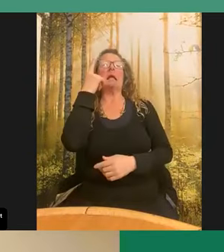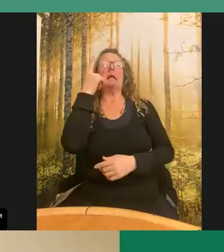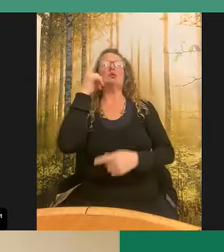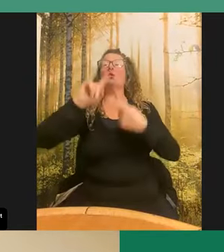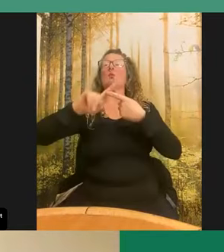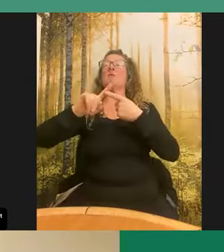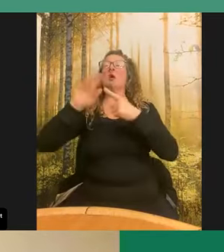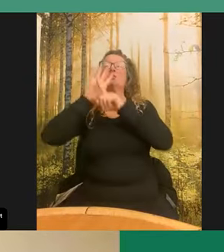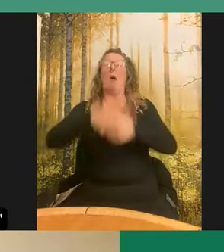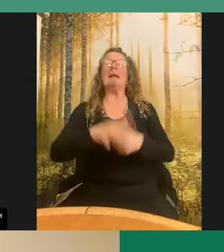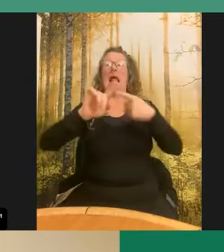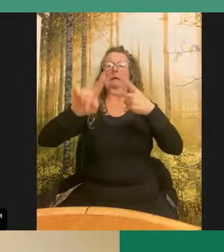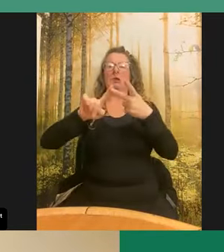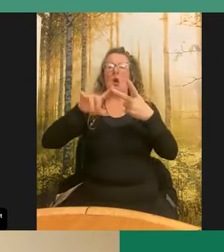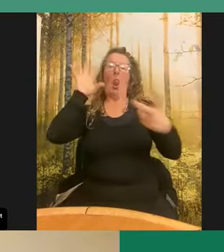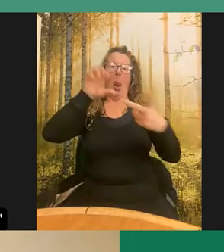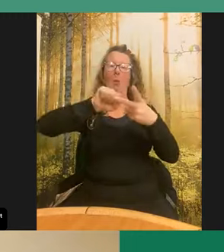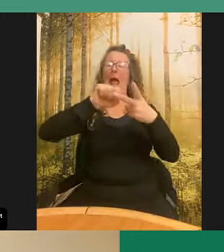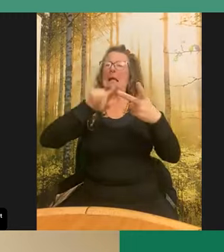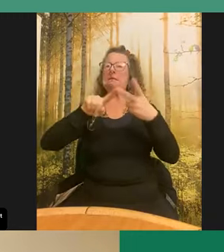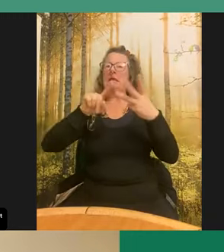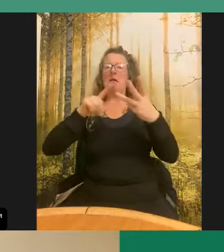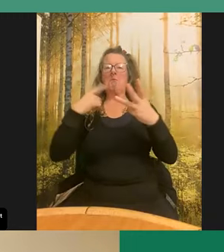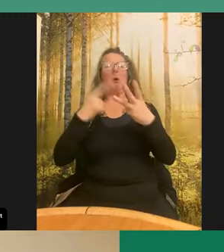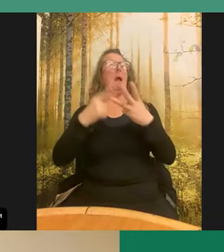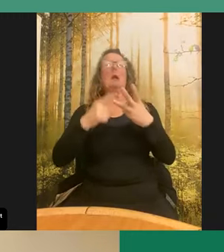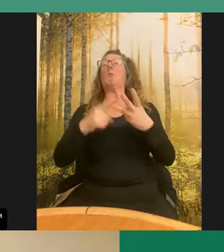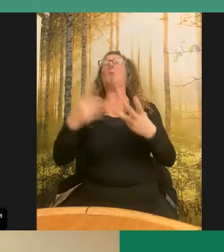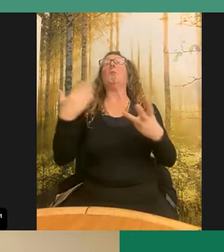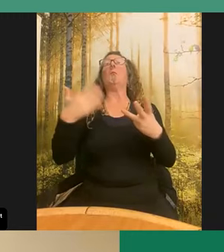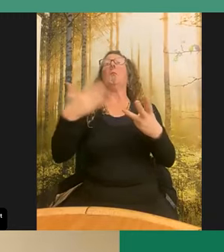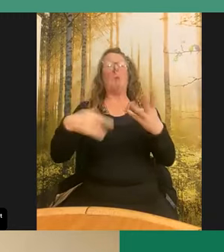dominate, it's even to know where you are all the time is not,